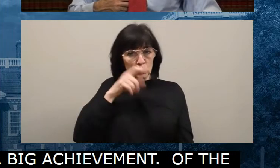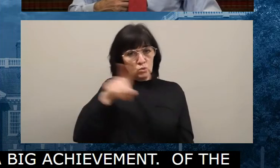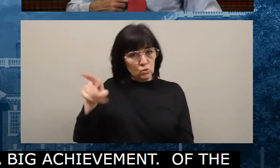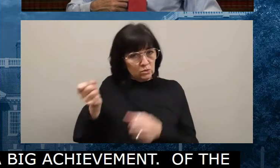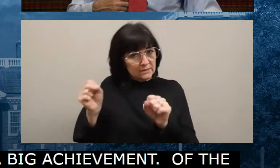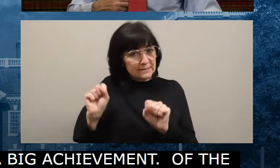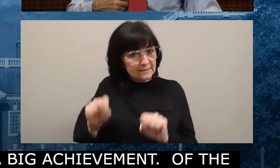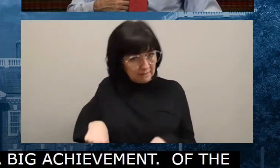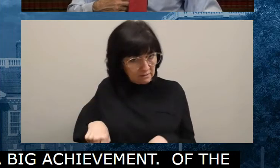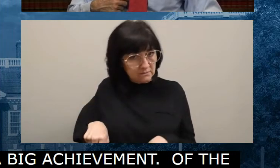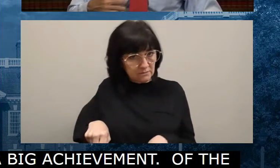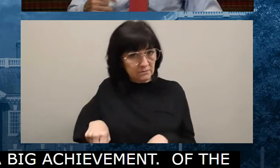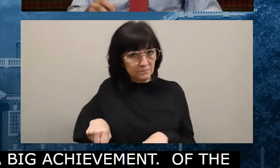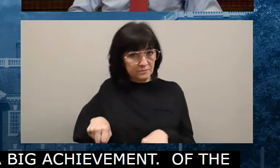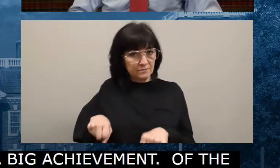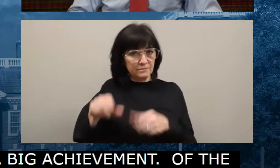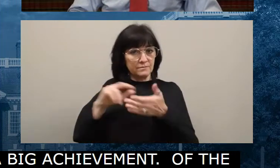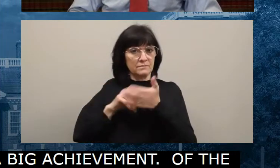is the